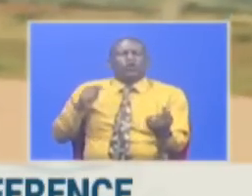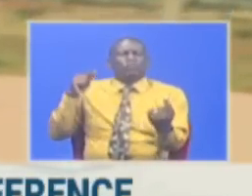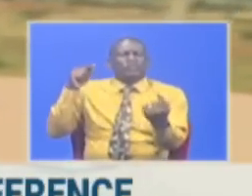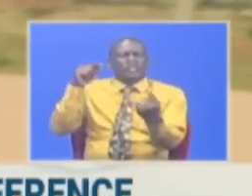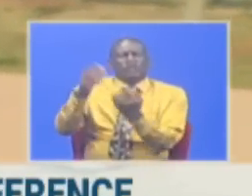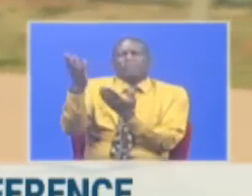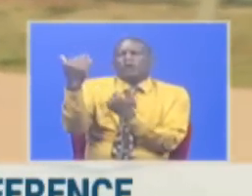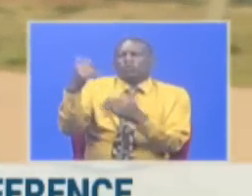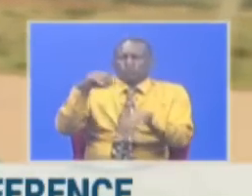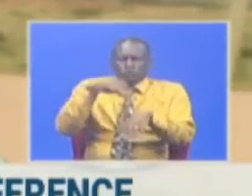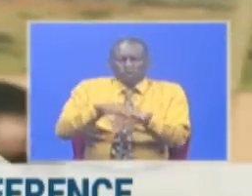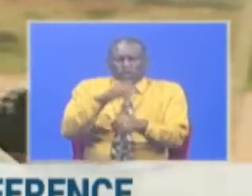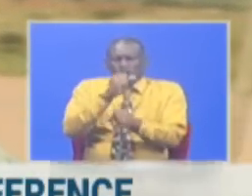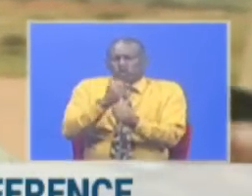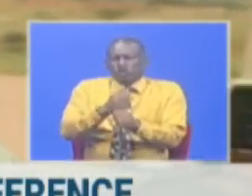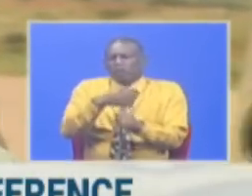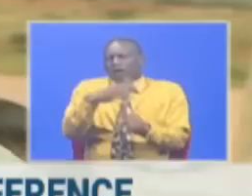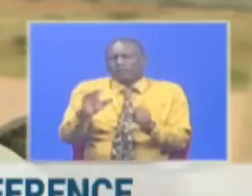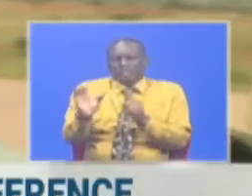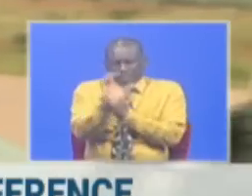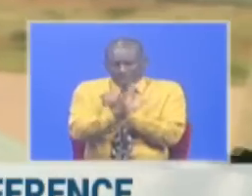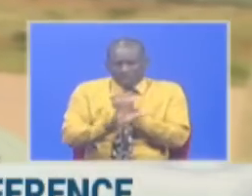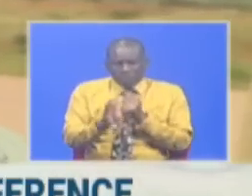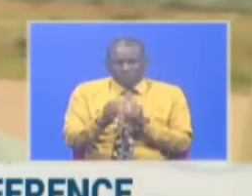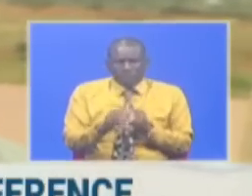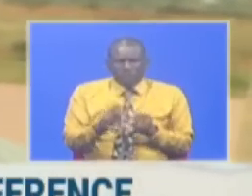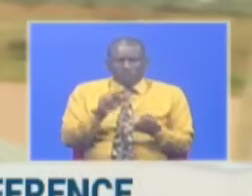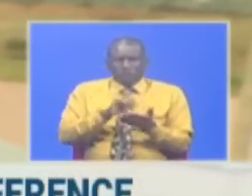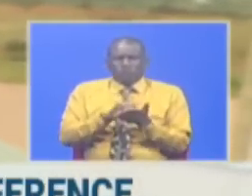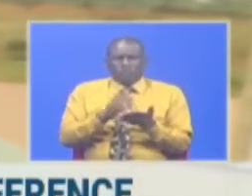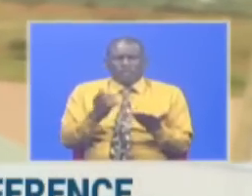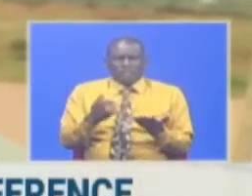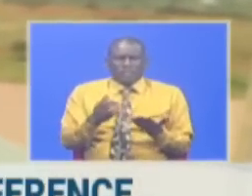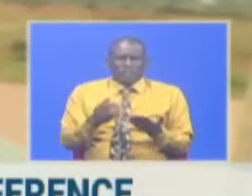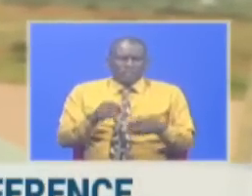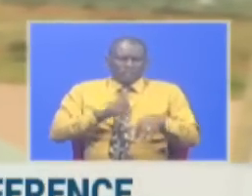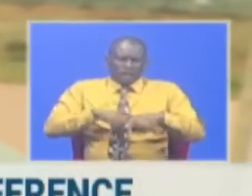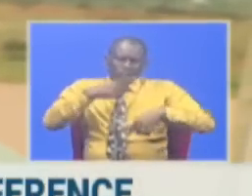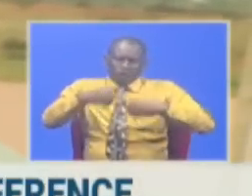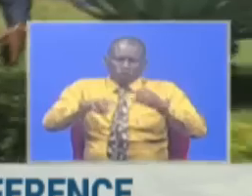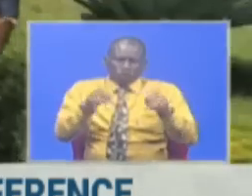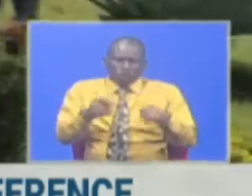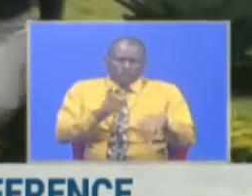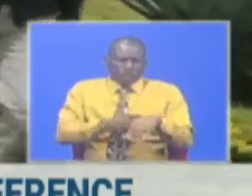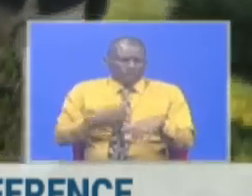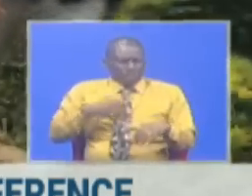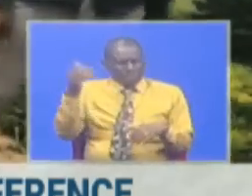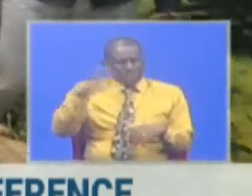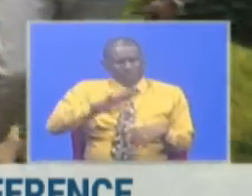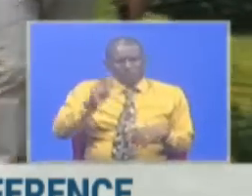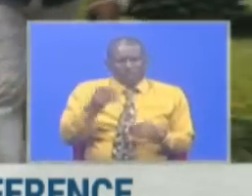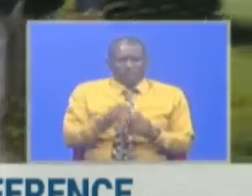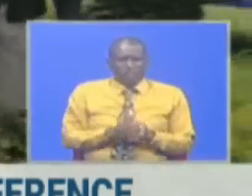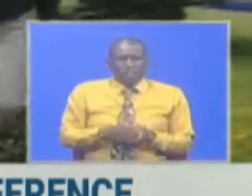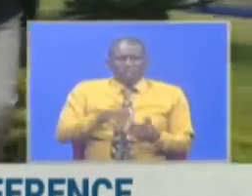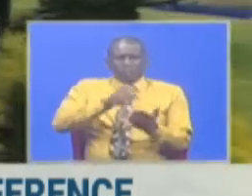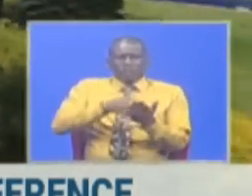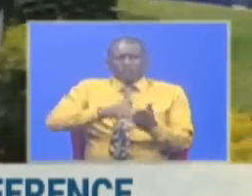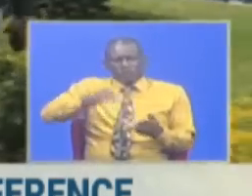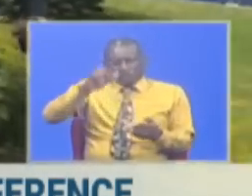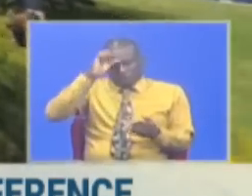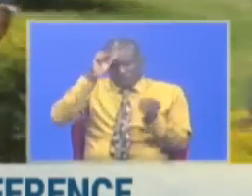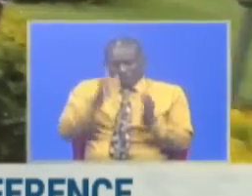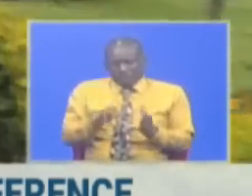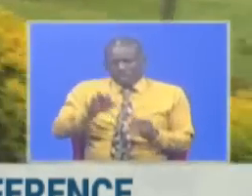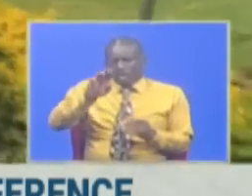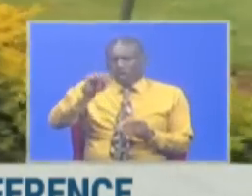ije. Nione mabaya kukiendelea mzuri nikirudi kwa Kenya. Machakos County Governor Dr. Alfred Mutua, on